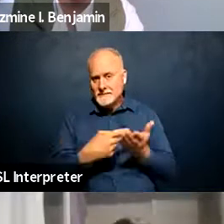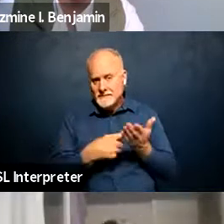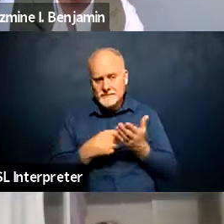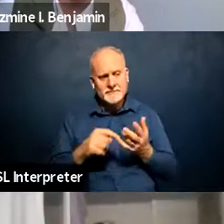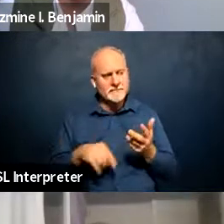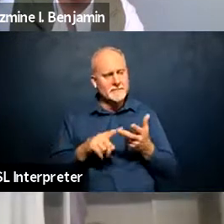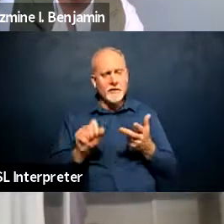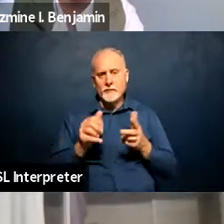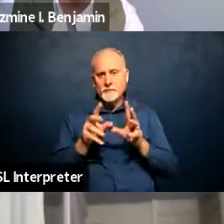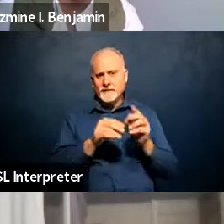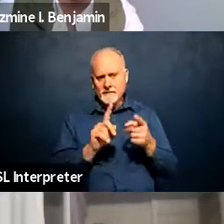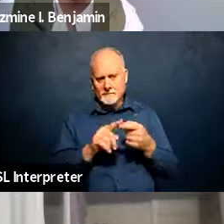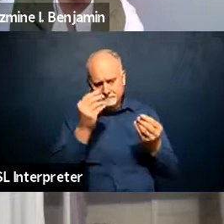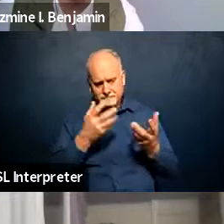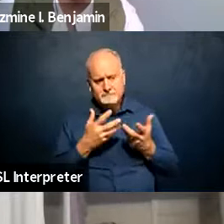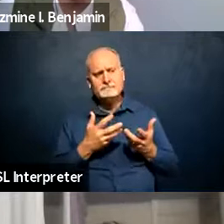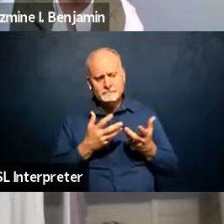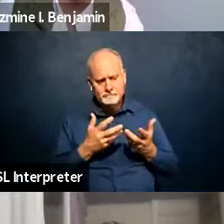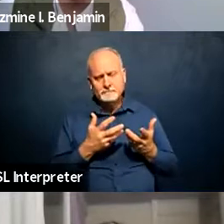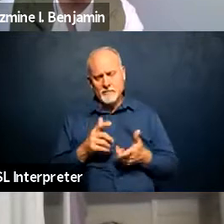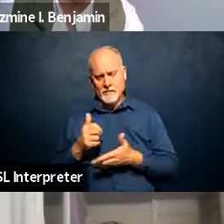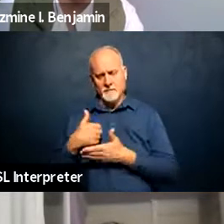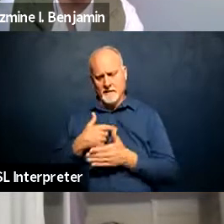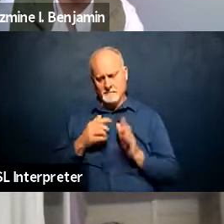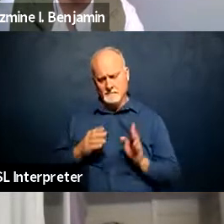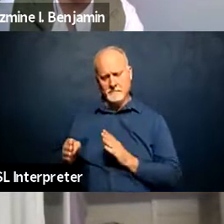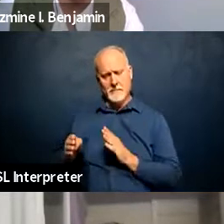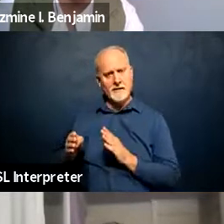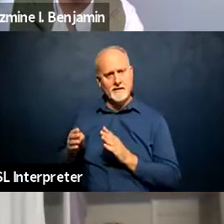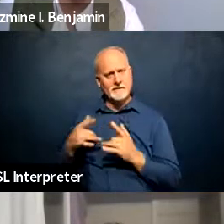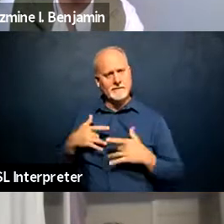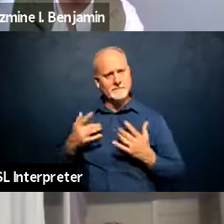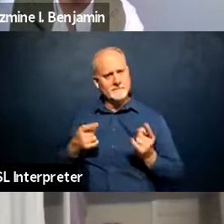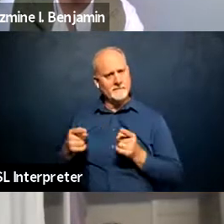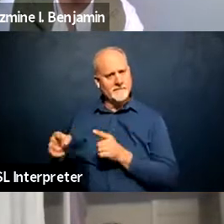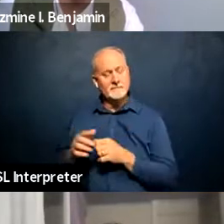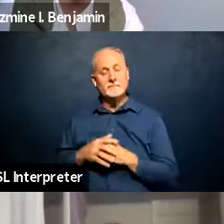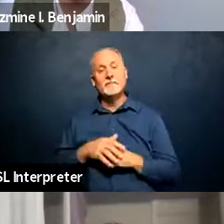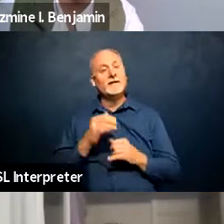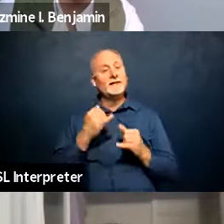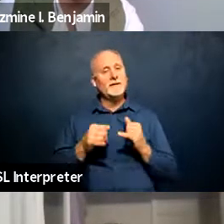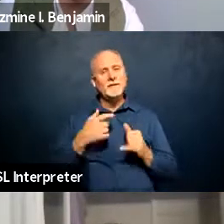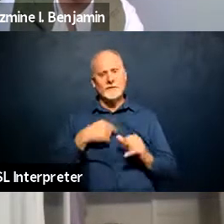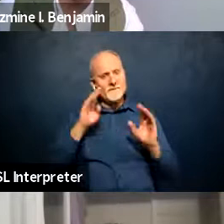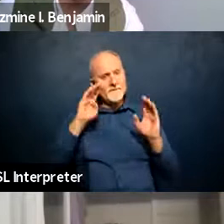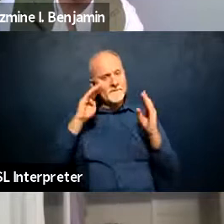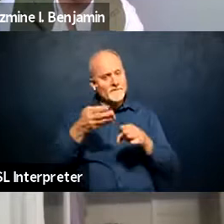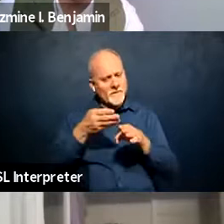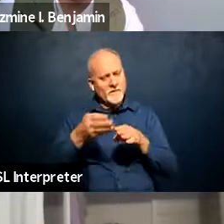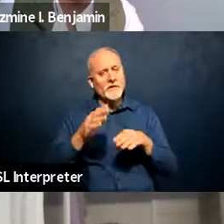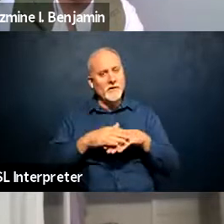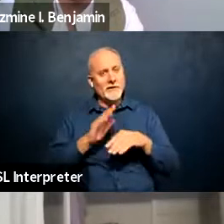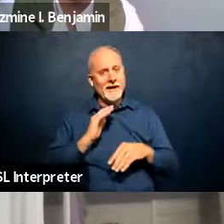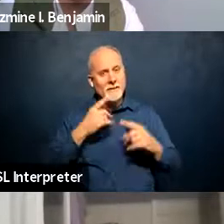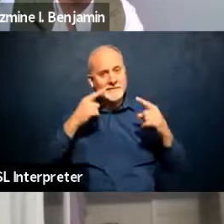and other meetings to inform our programmatic offering. And lastly, as always, we are focused on the success of our